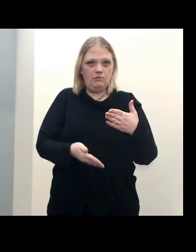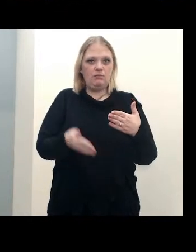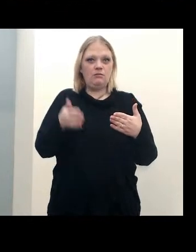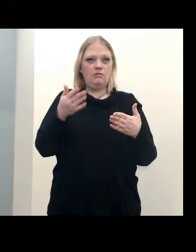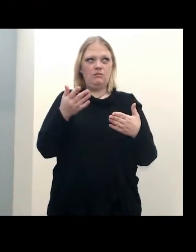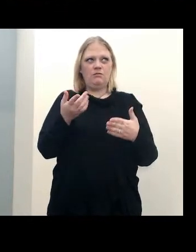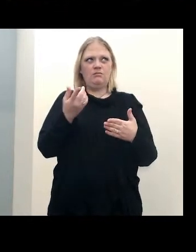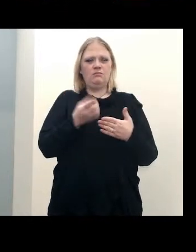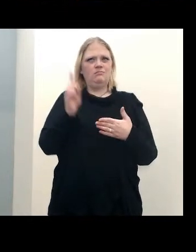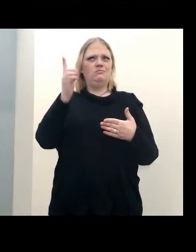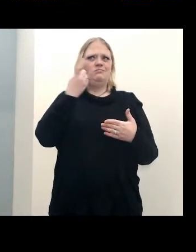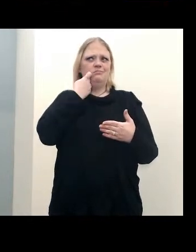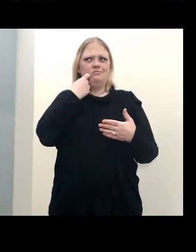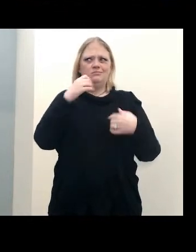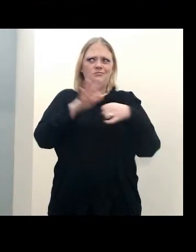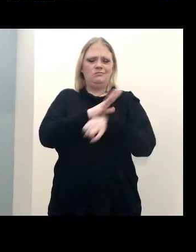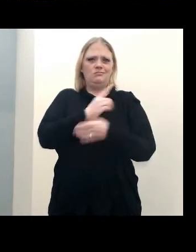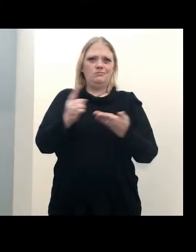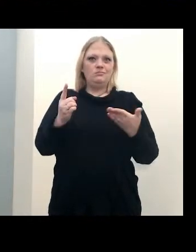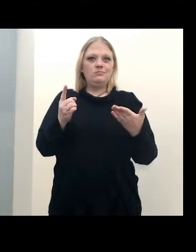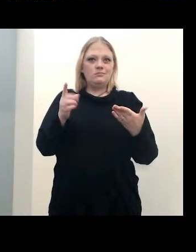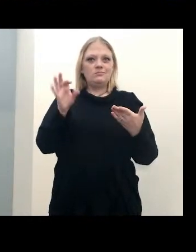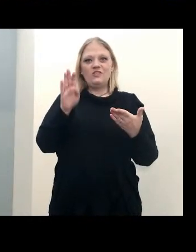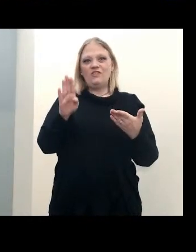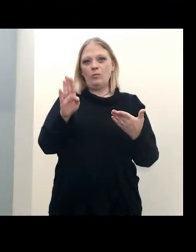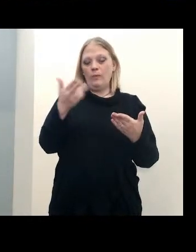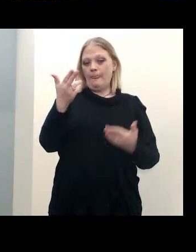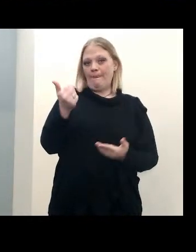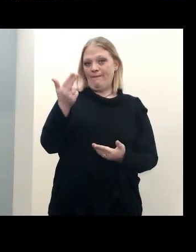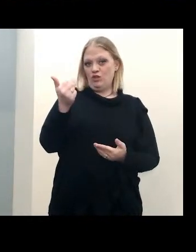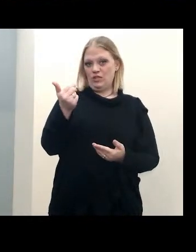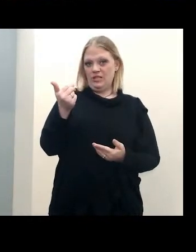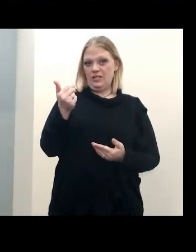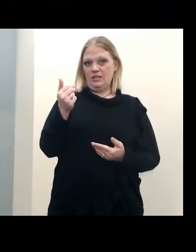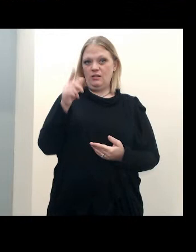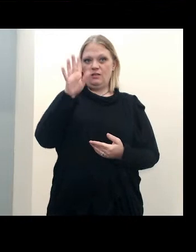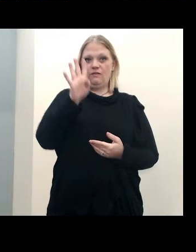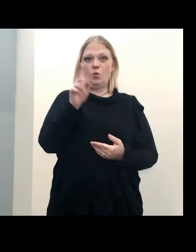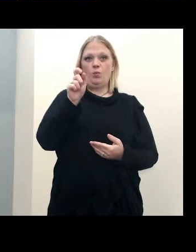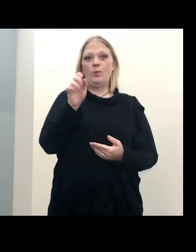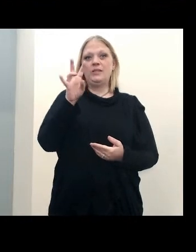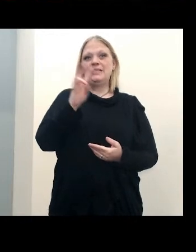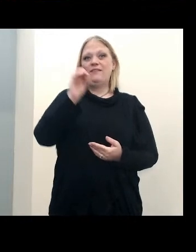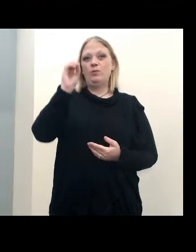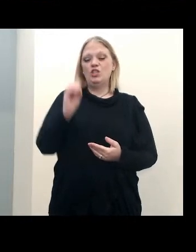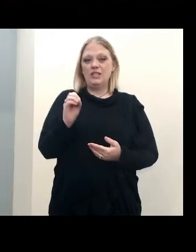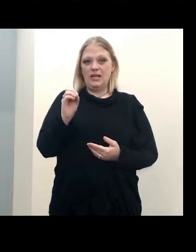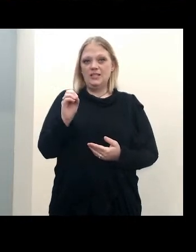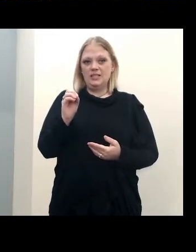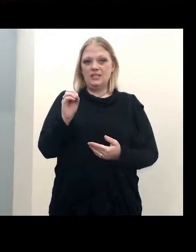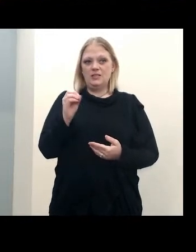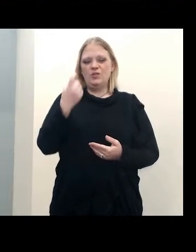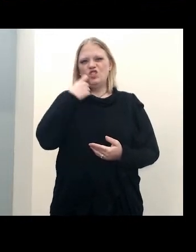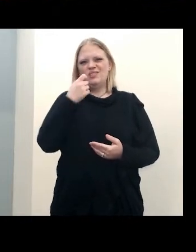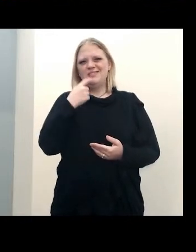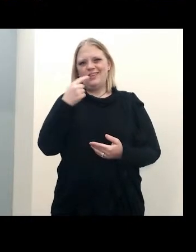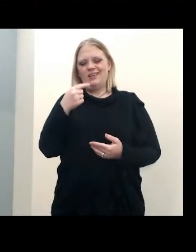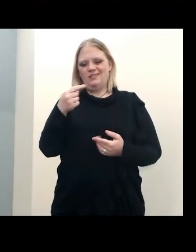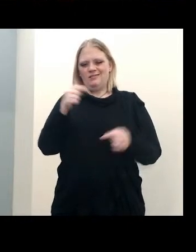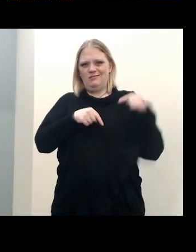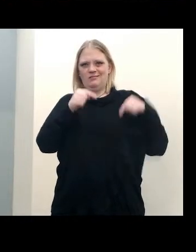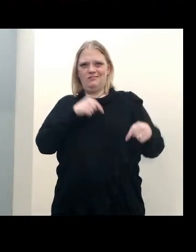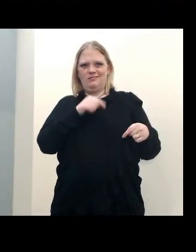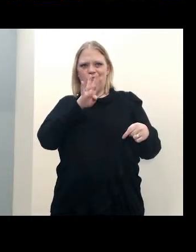the most recent full week of February 13th of a 4.7%. We said just the slide before it